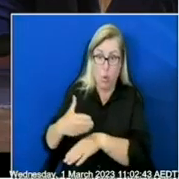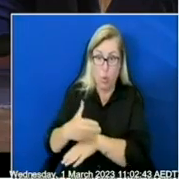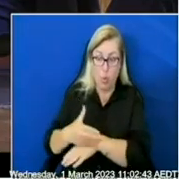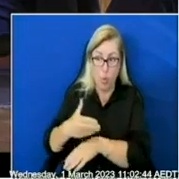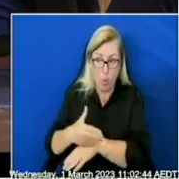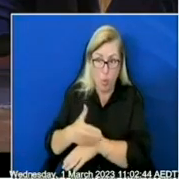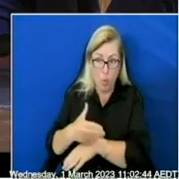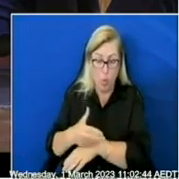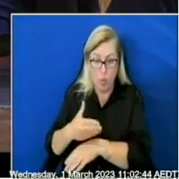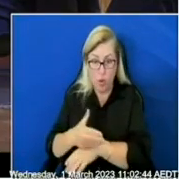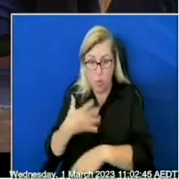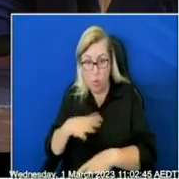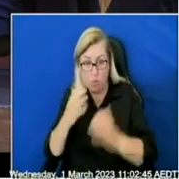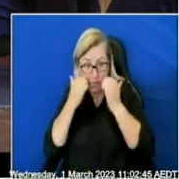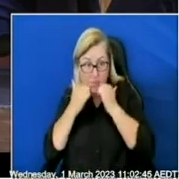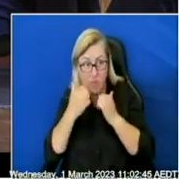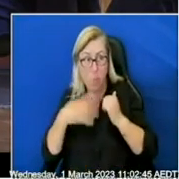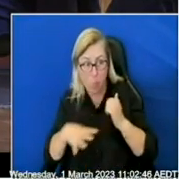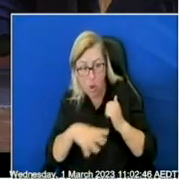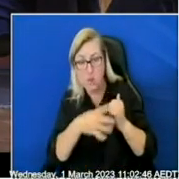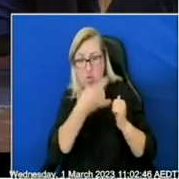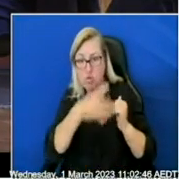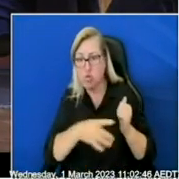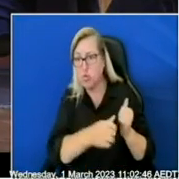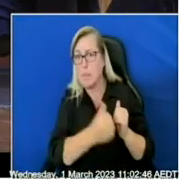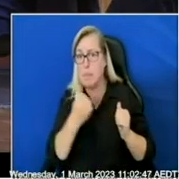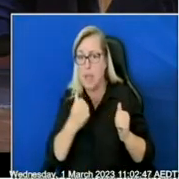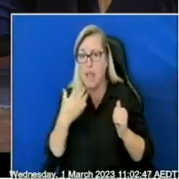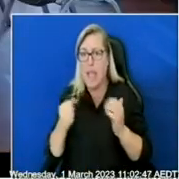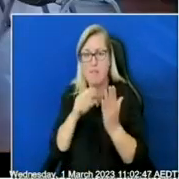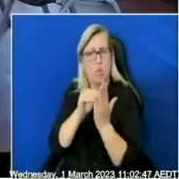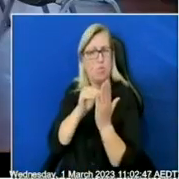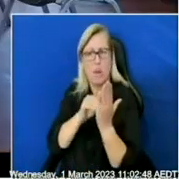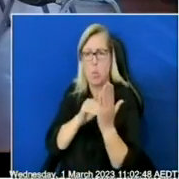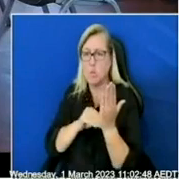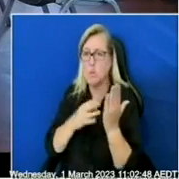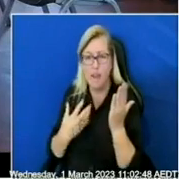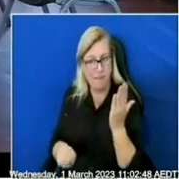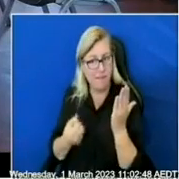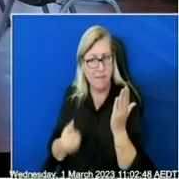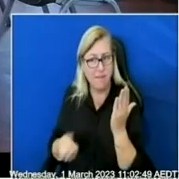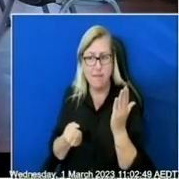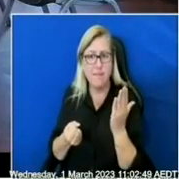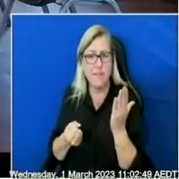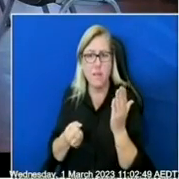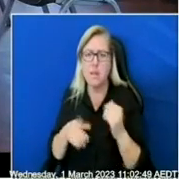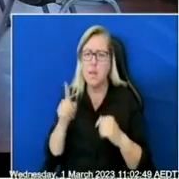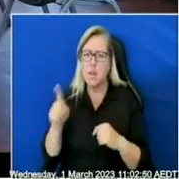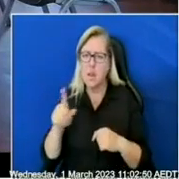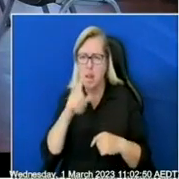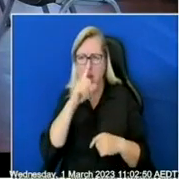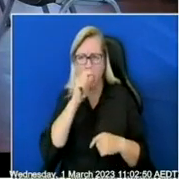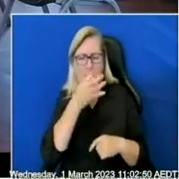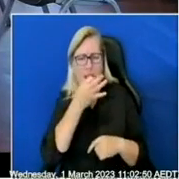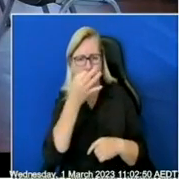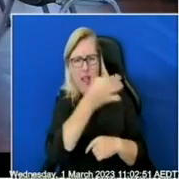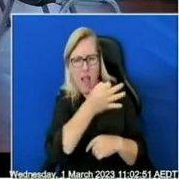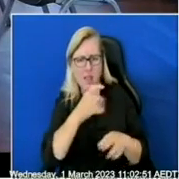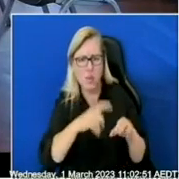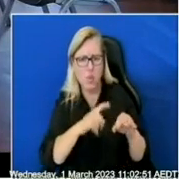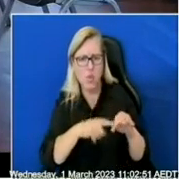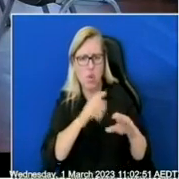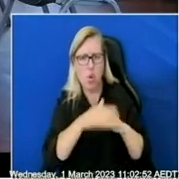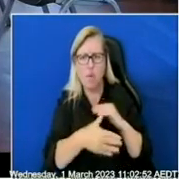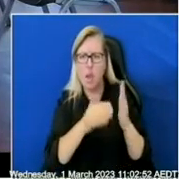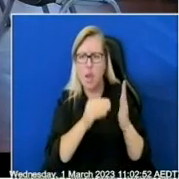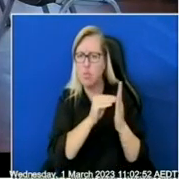So there's records of that. So, you know... Can I just ask a question about the records? Is it really... You've obviously